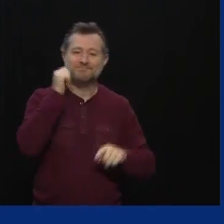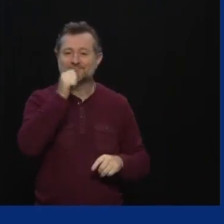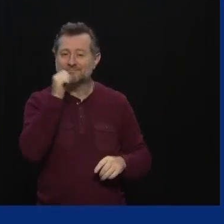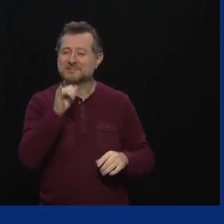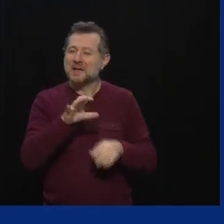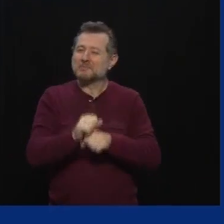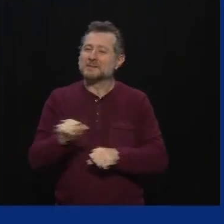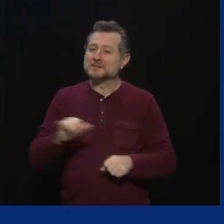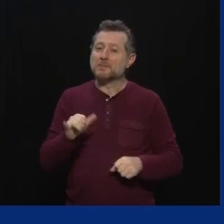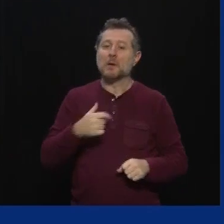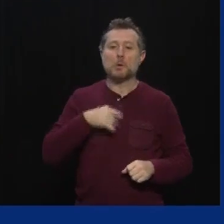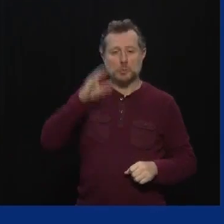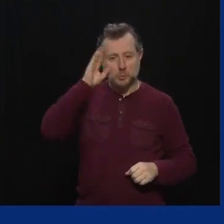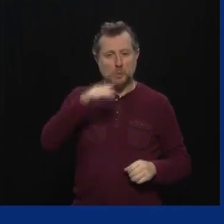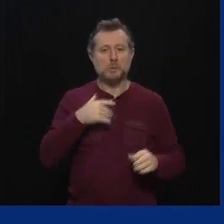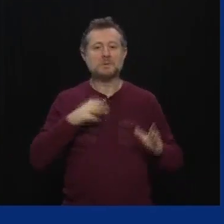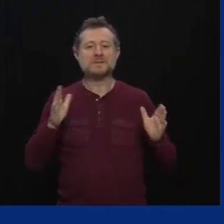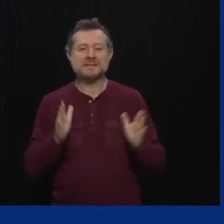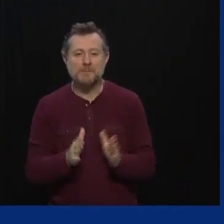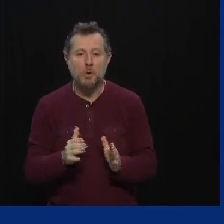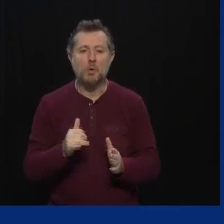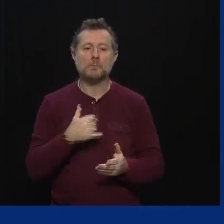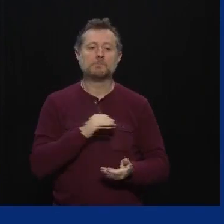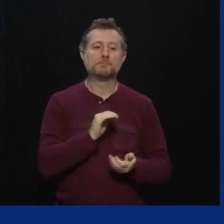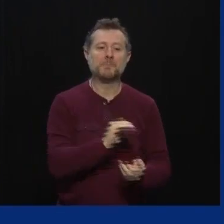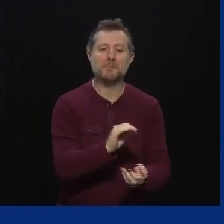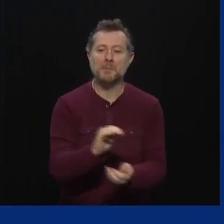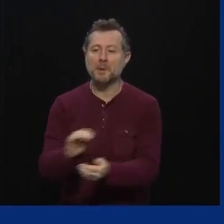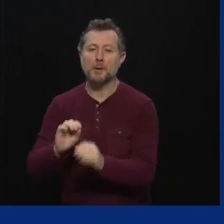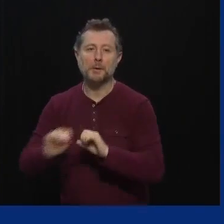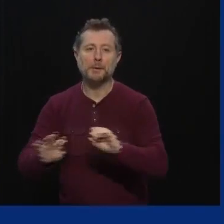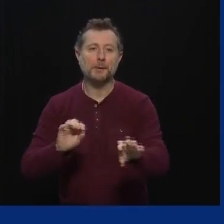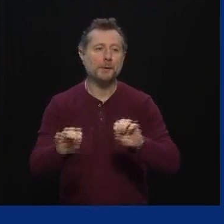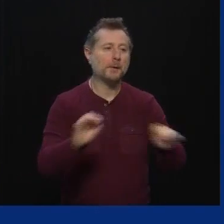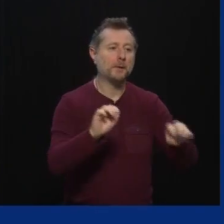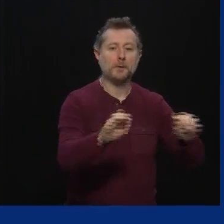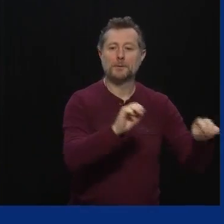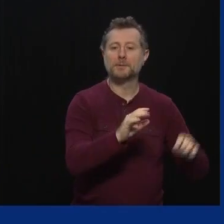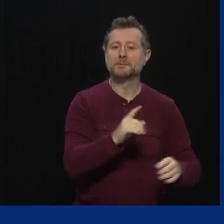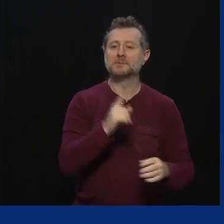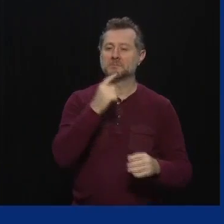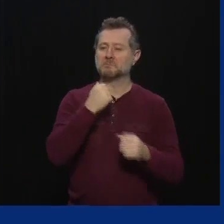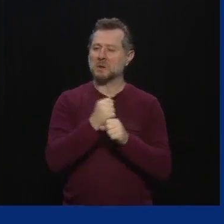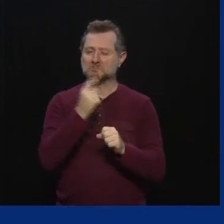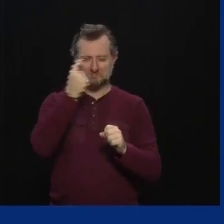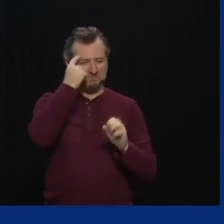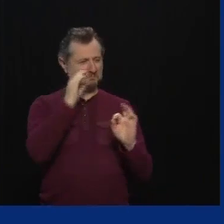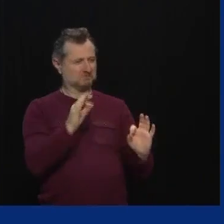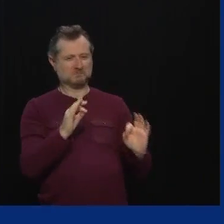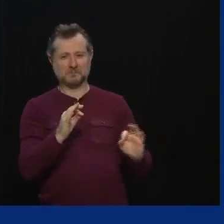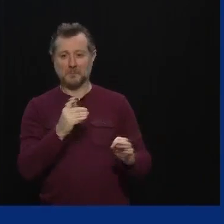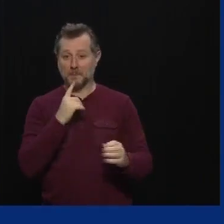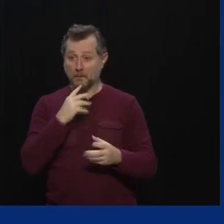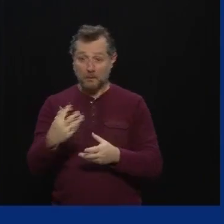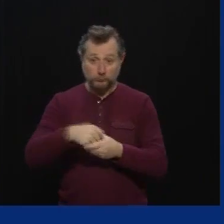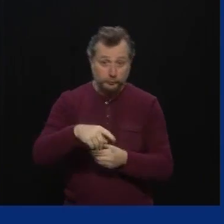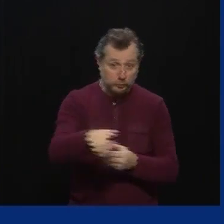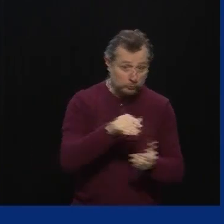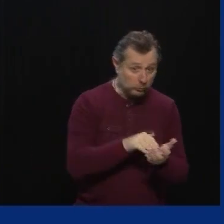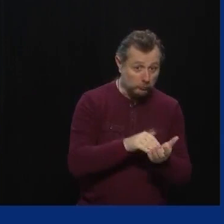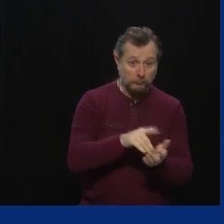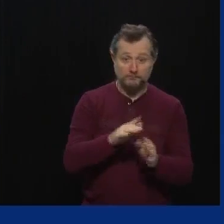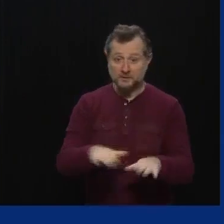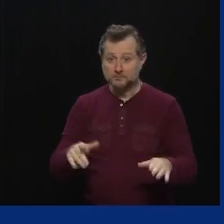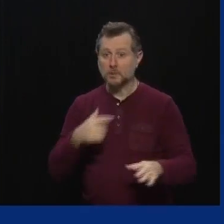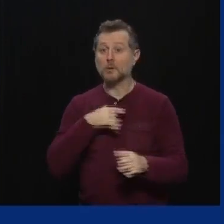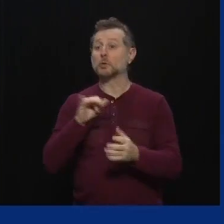them in smaller batches, which is going to make a lot more sense. So getting them involved, engaging all the different places, including schools. We'll be talking